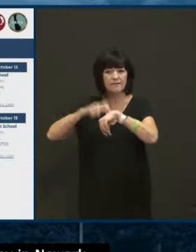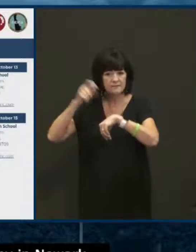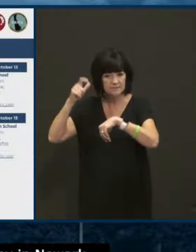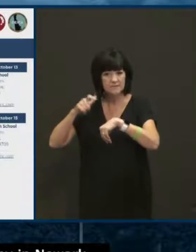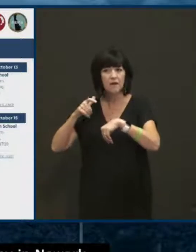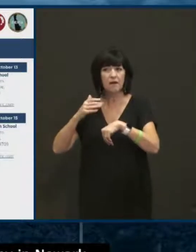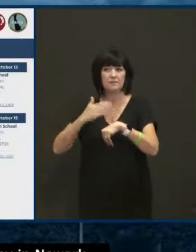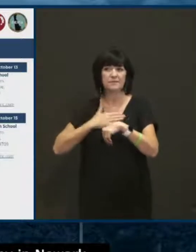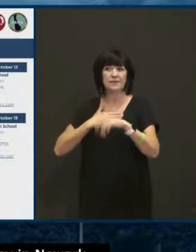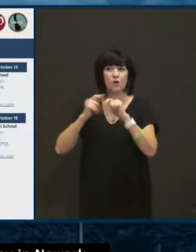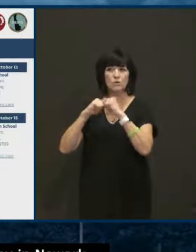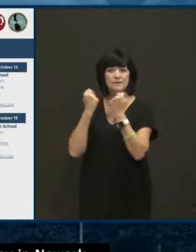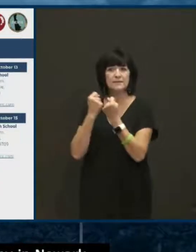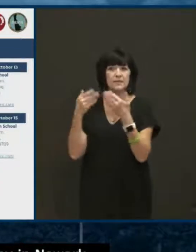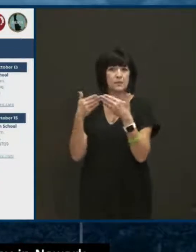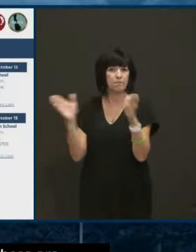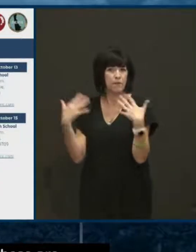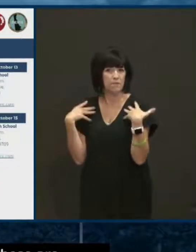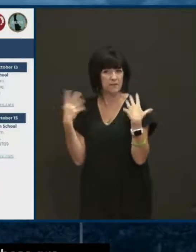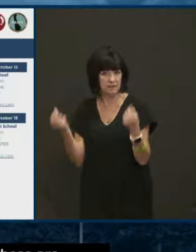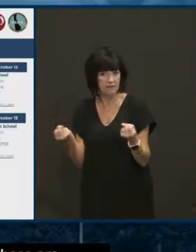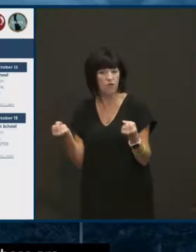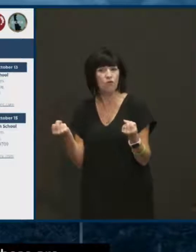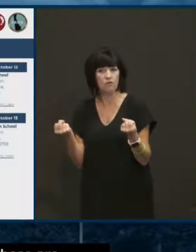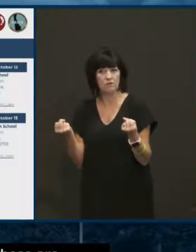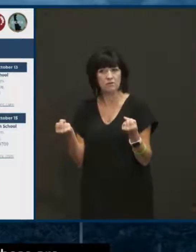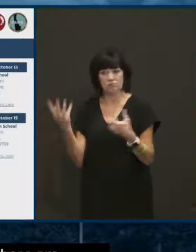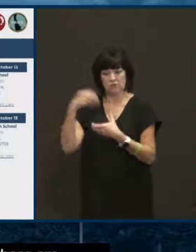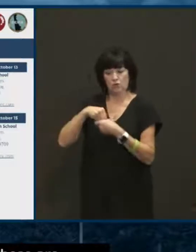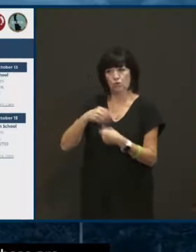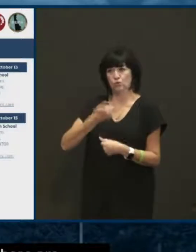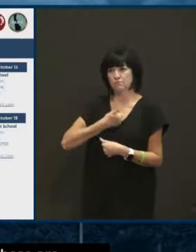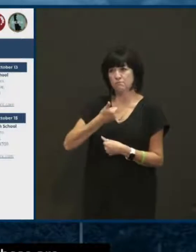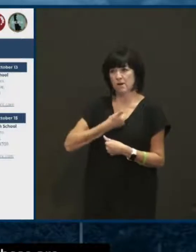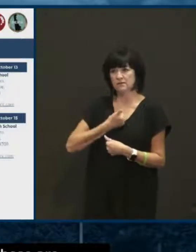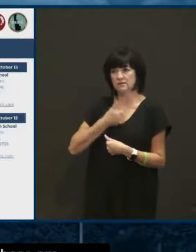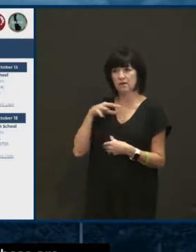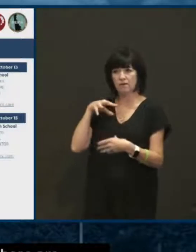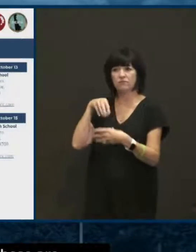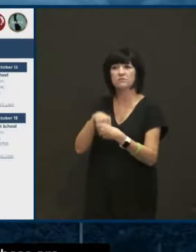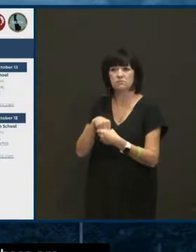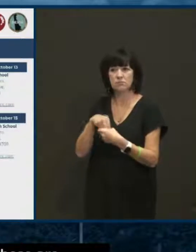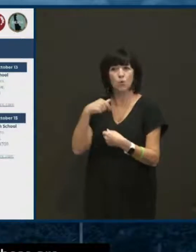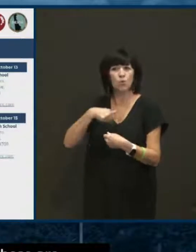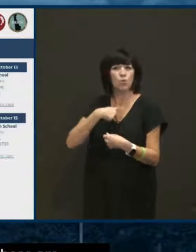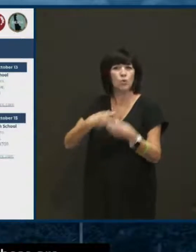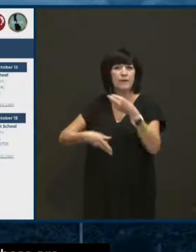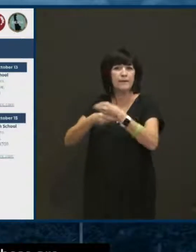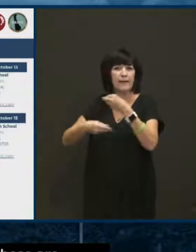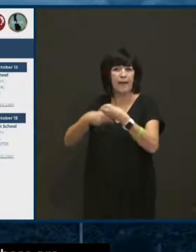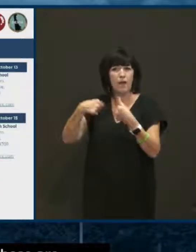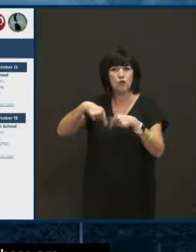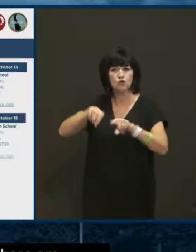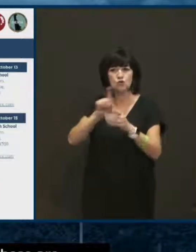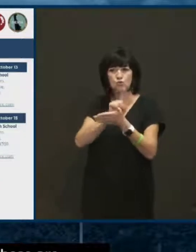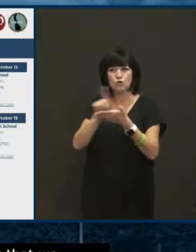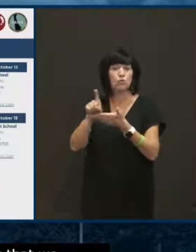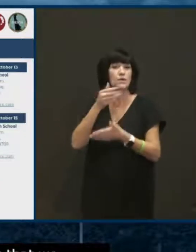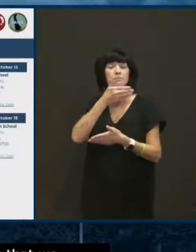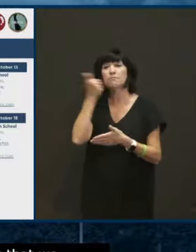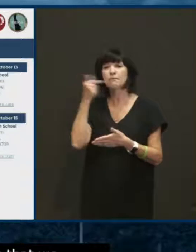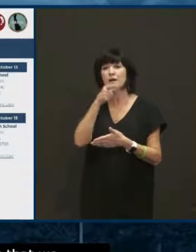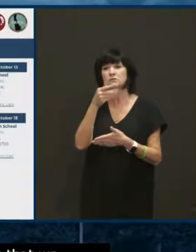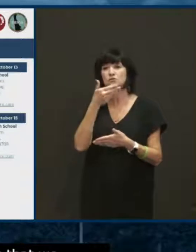our vendors, the county, and myself continue to add stuff throughout the week. So go to the website. We